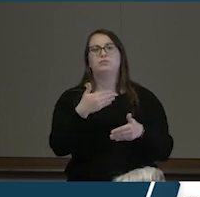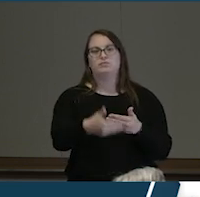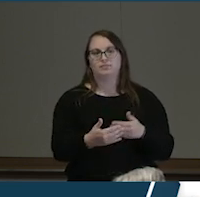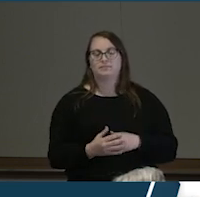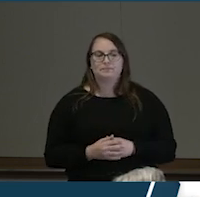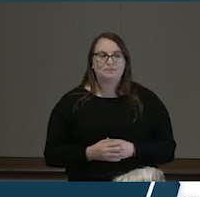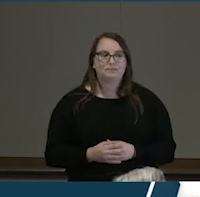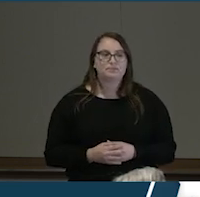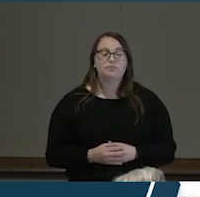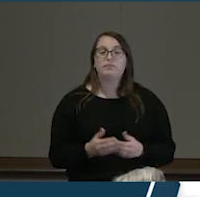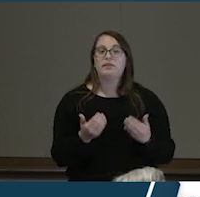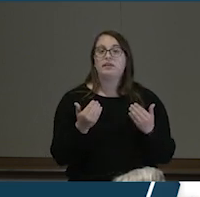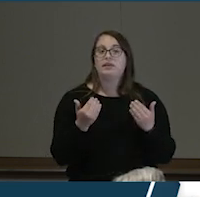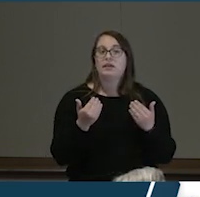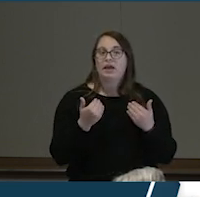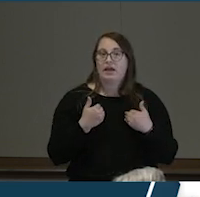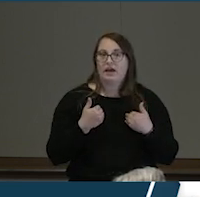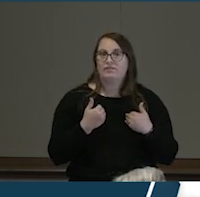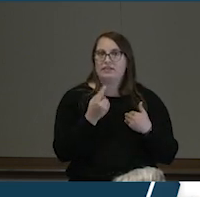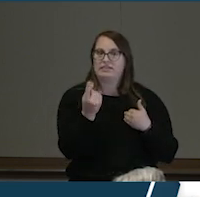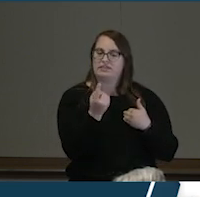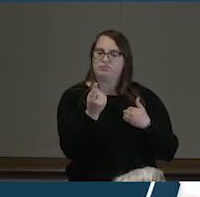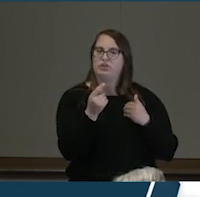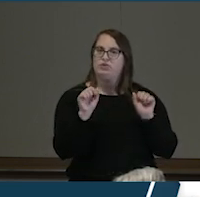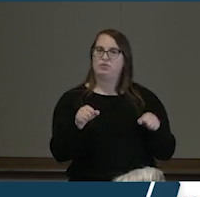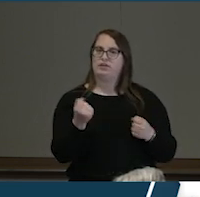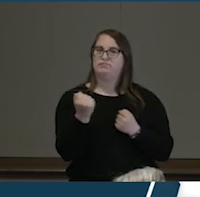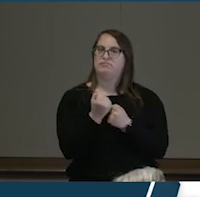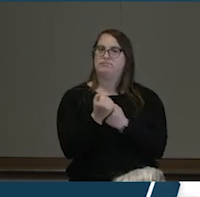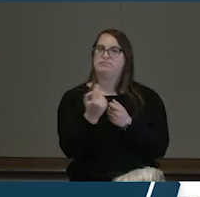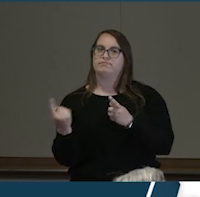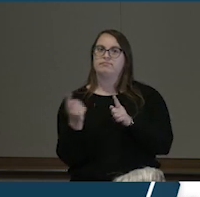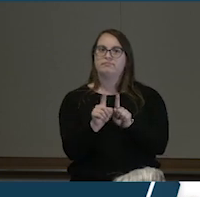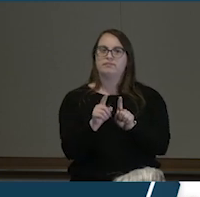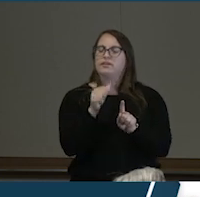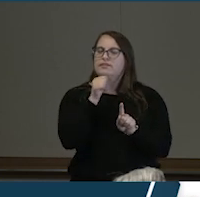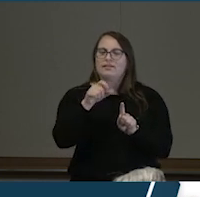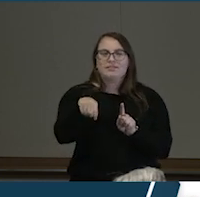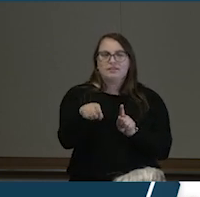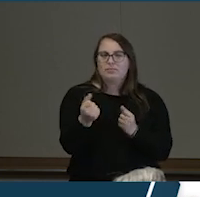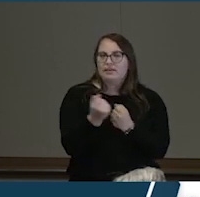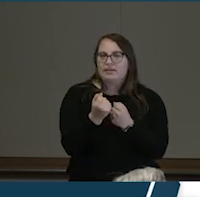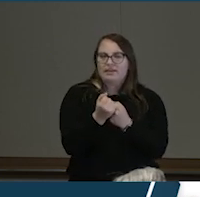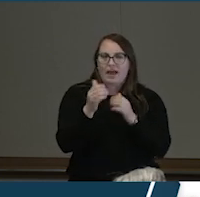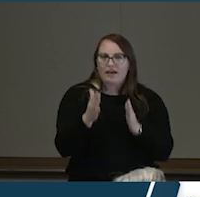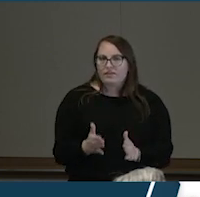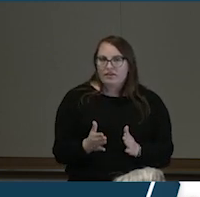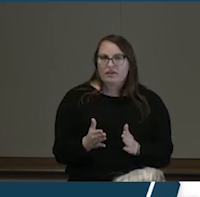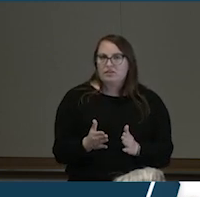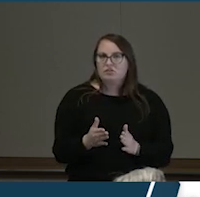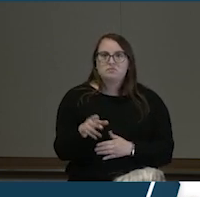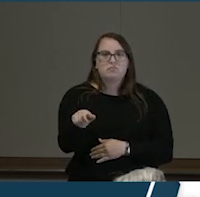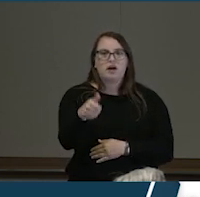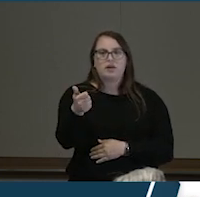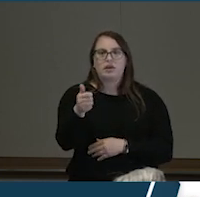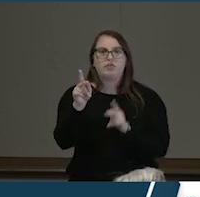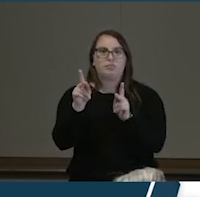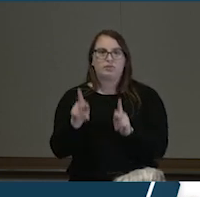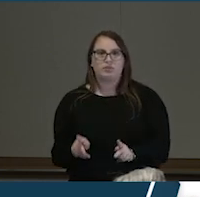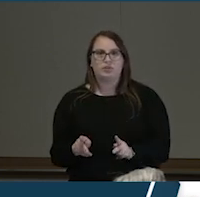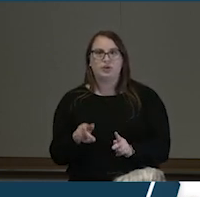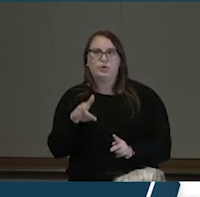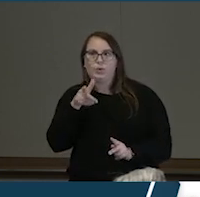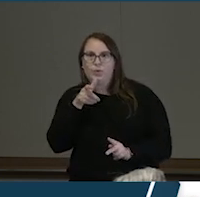to have someone there, and it does not have to be an advocate, I'm telling you. It could be just another person that consumes